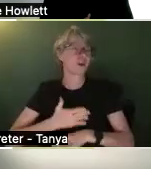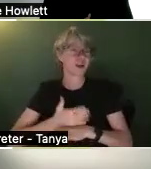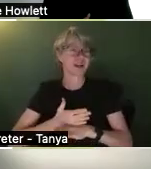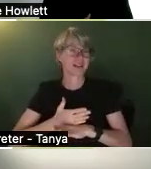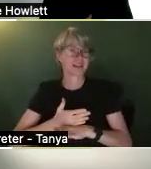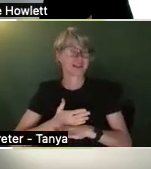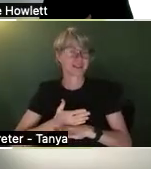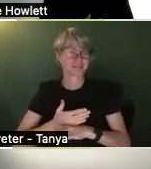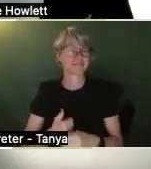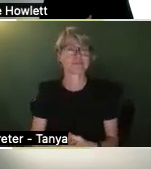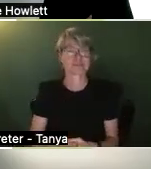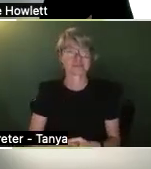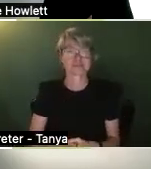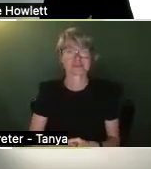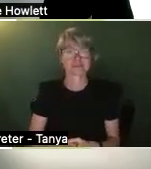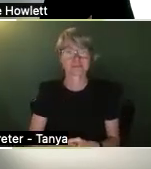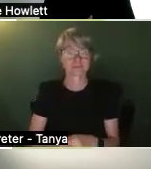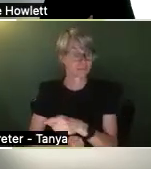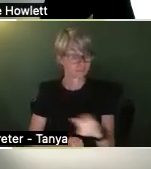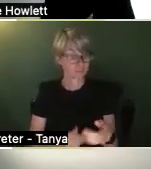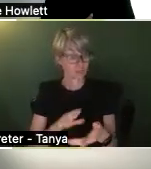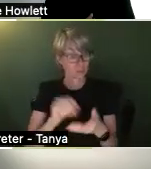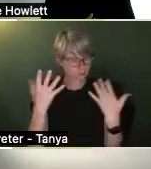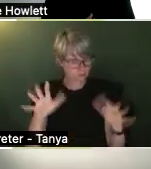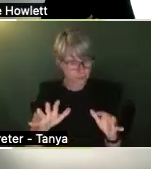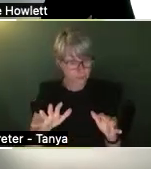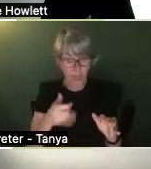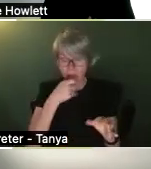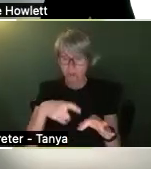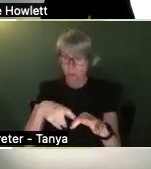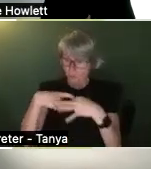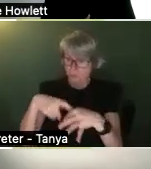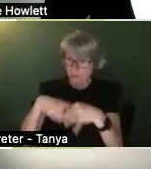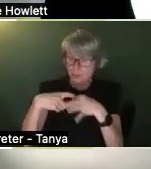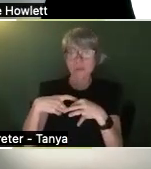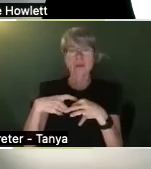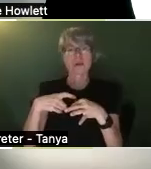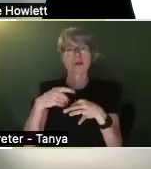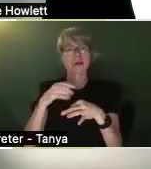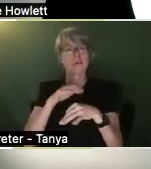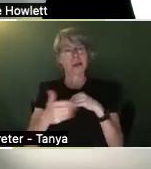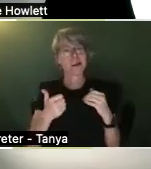The students gave me feedback and asked questions about my